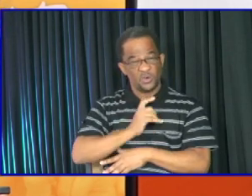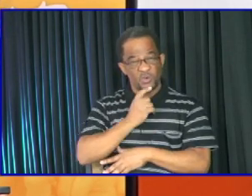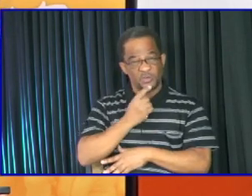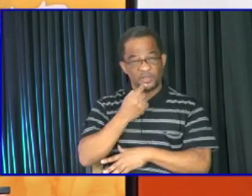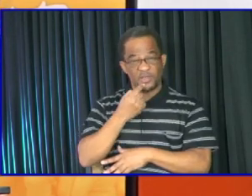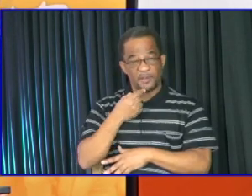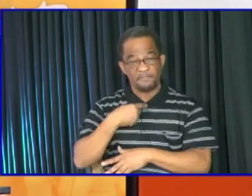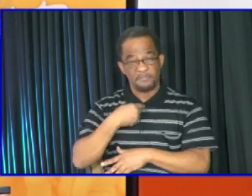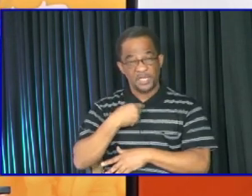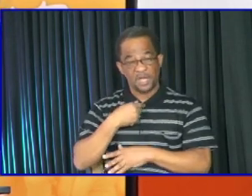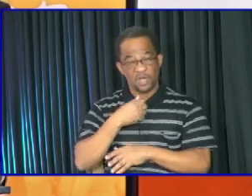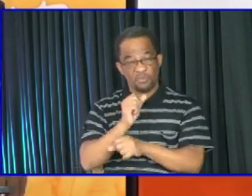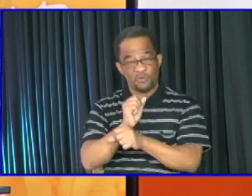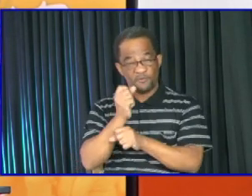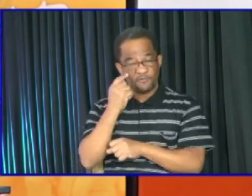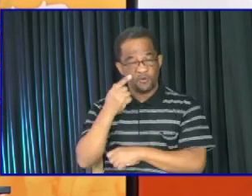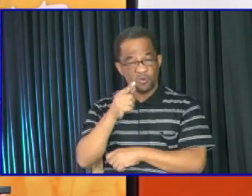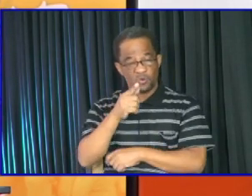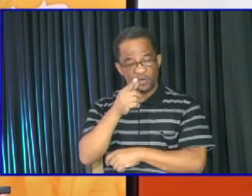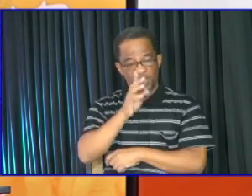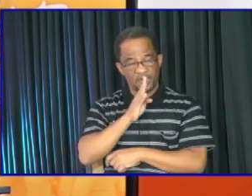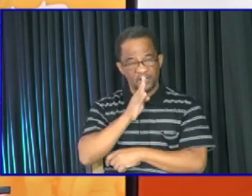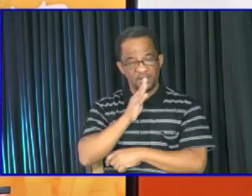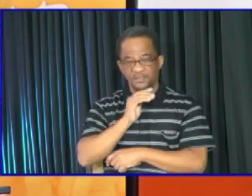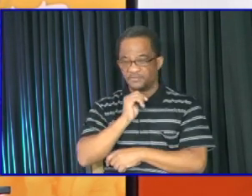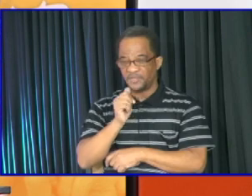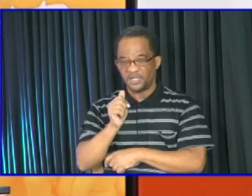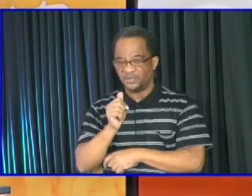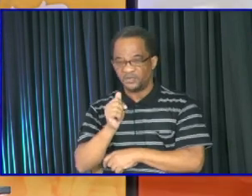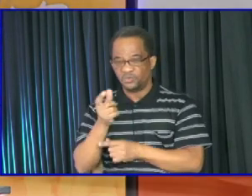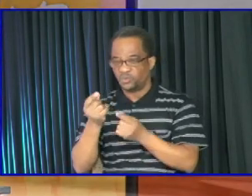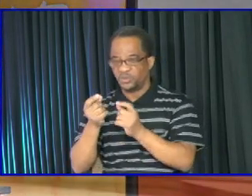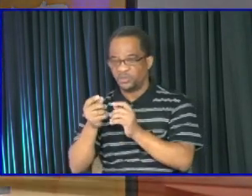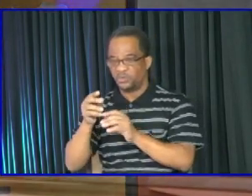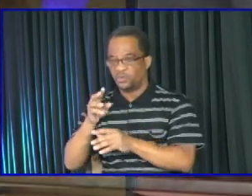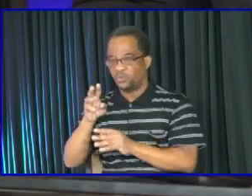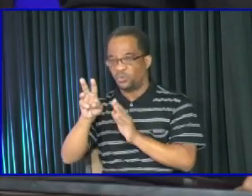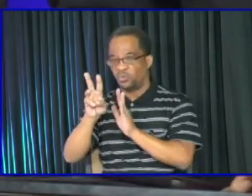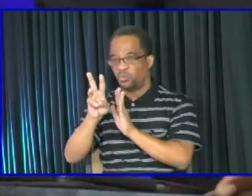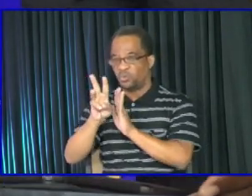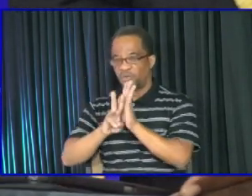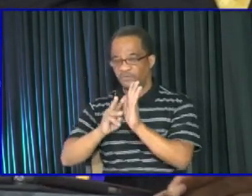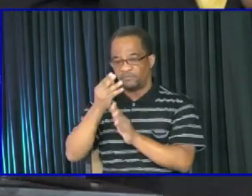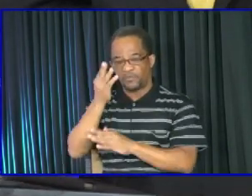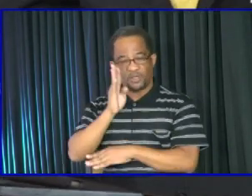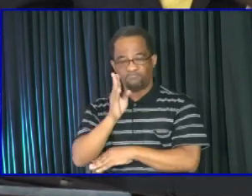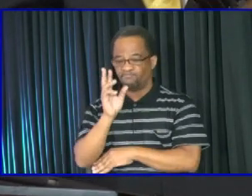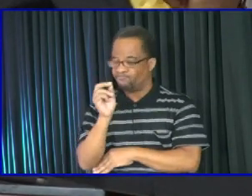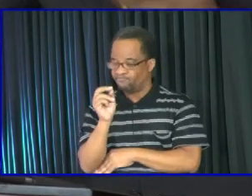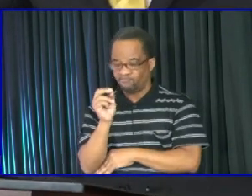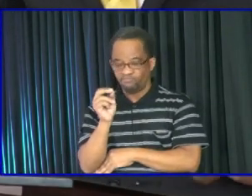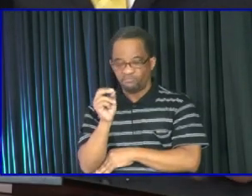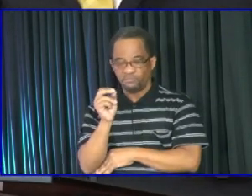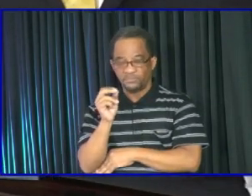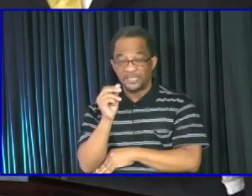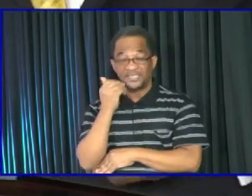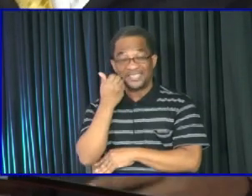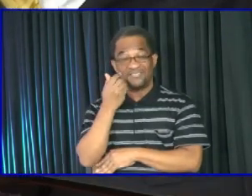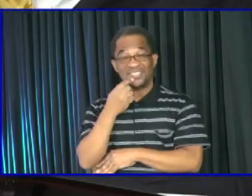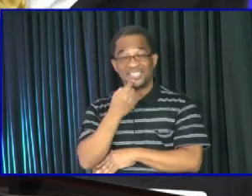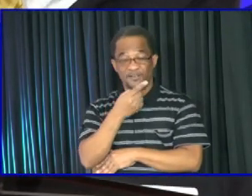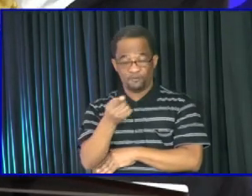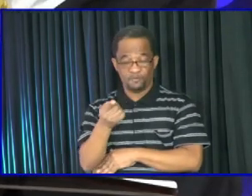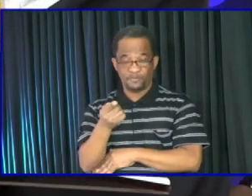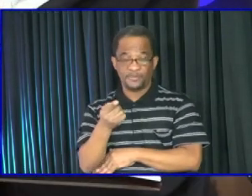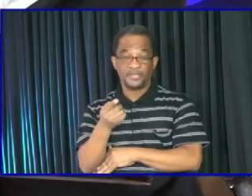God are not living in accordance with God's word, God's will. And sadly, some